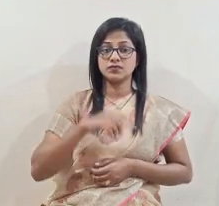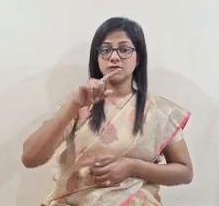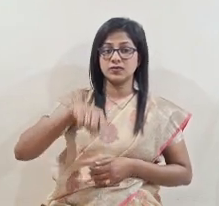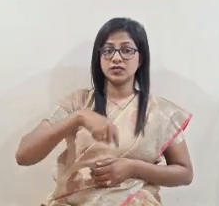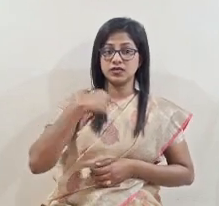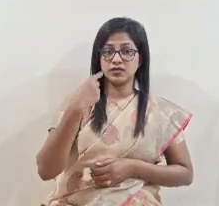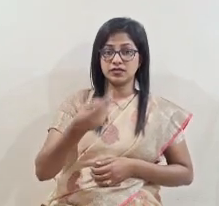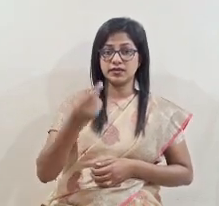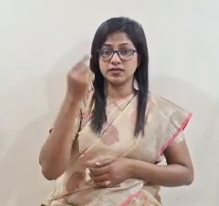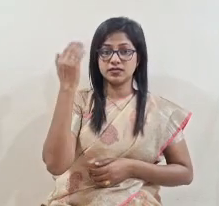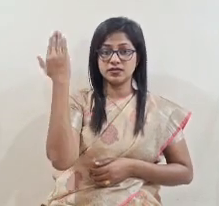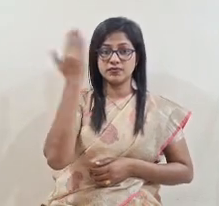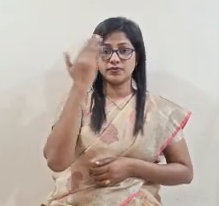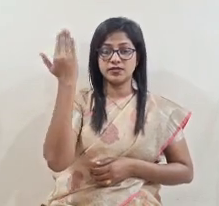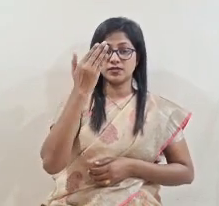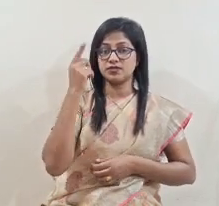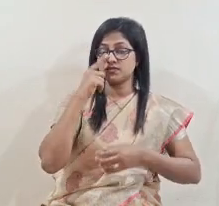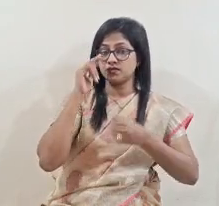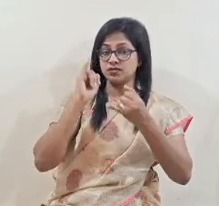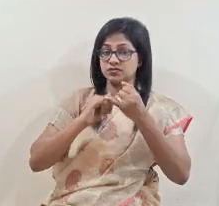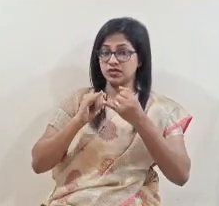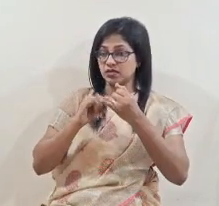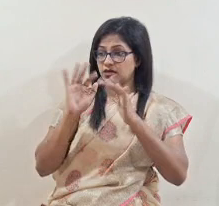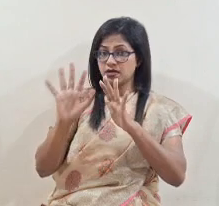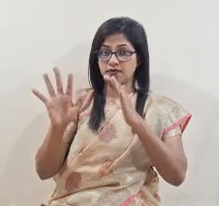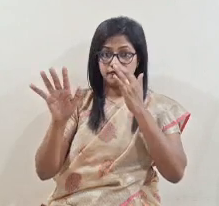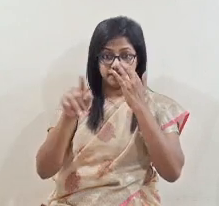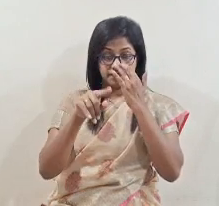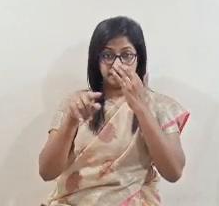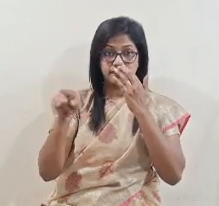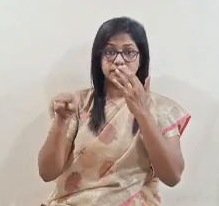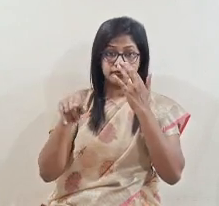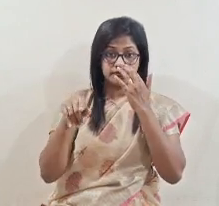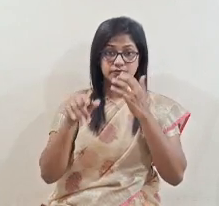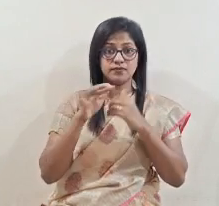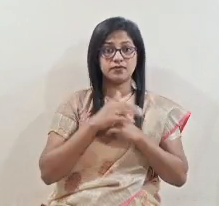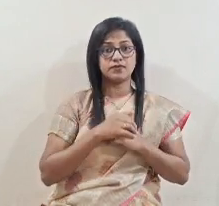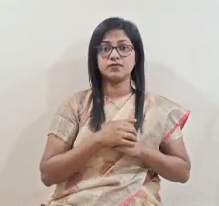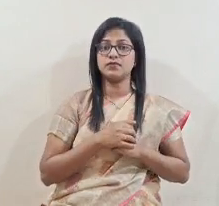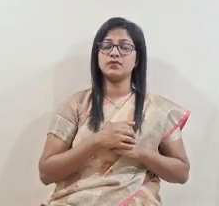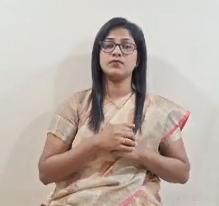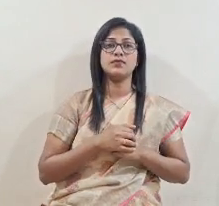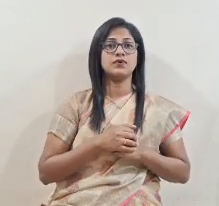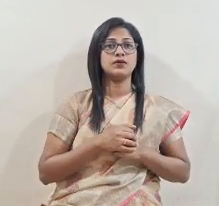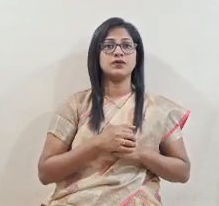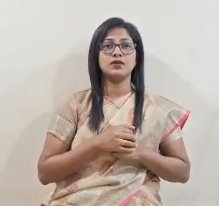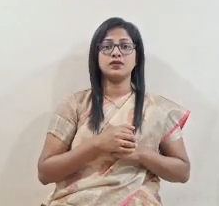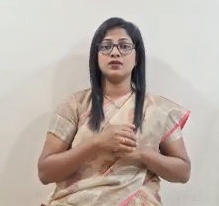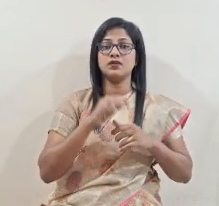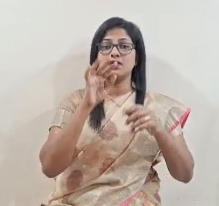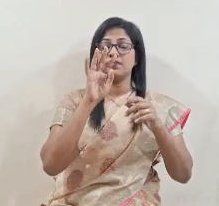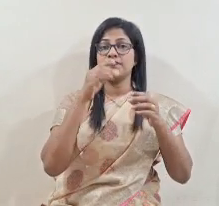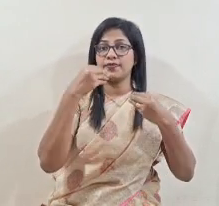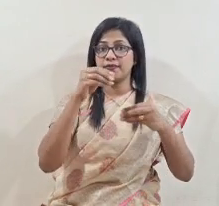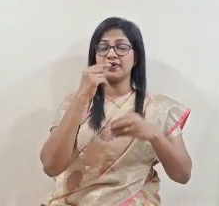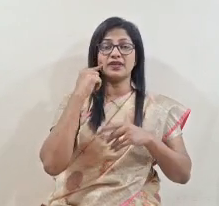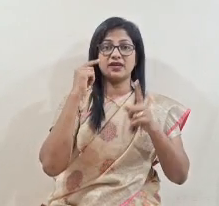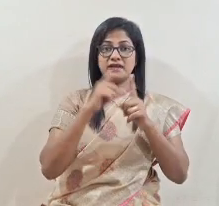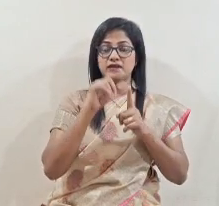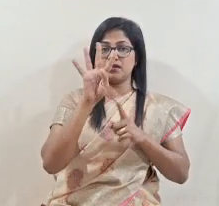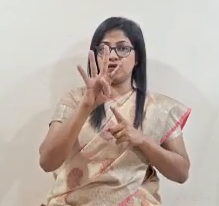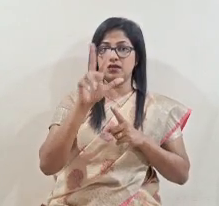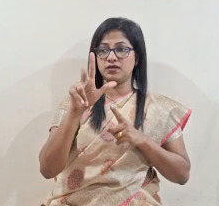Paper ID 48. I think she's absent. If that is the case, we are concluding this session. So we had 5 presentations